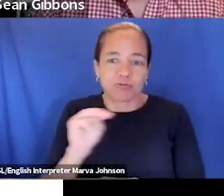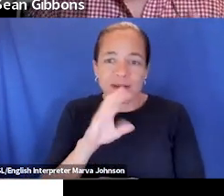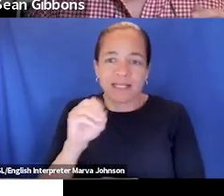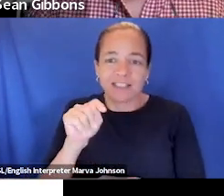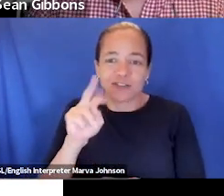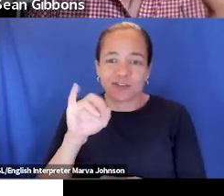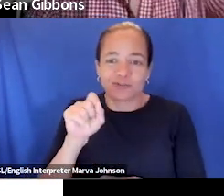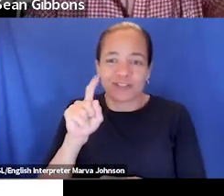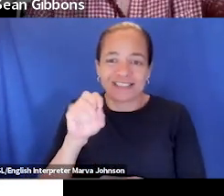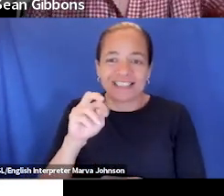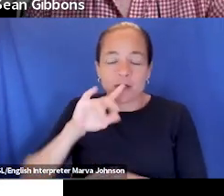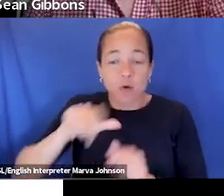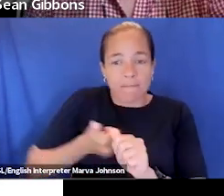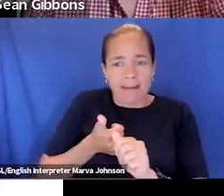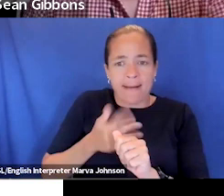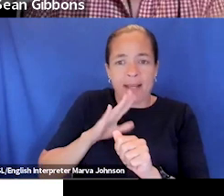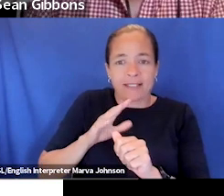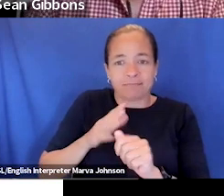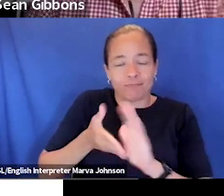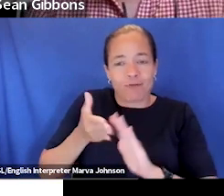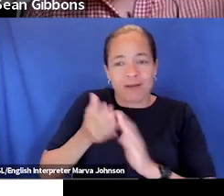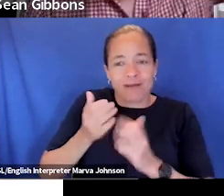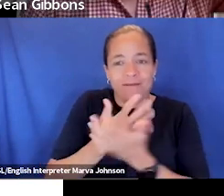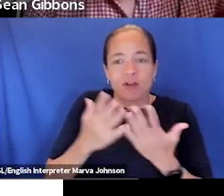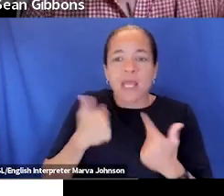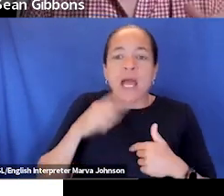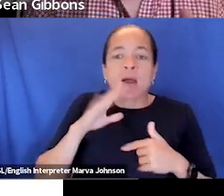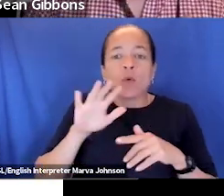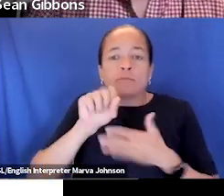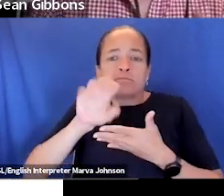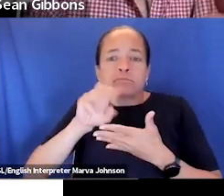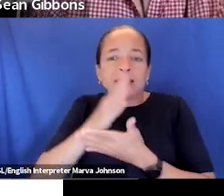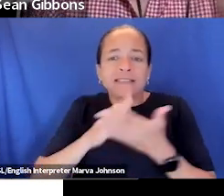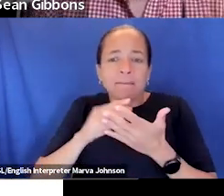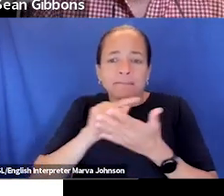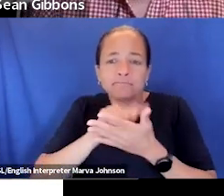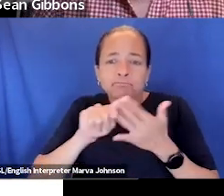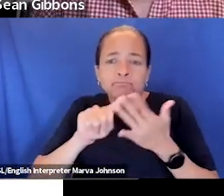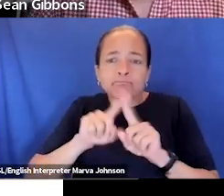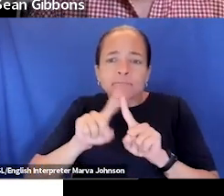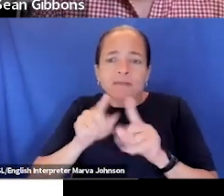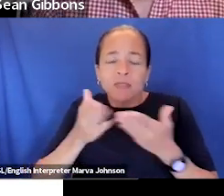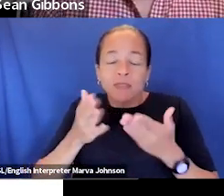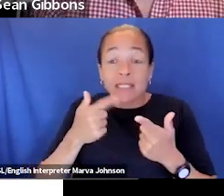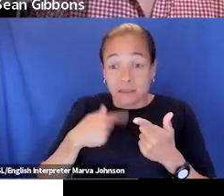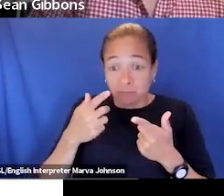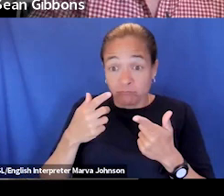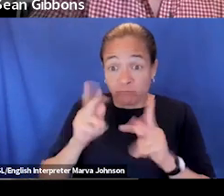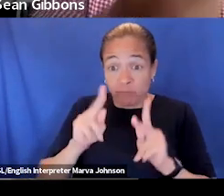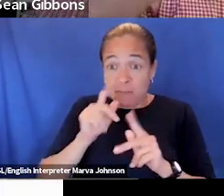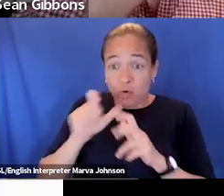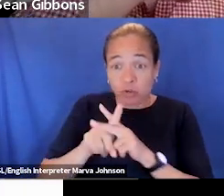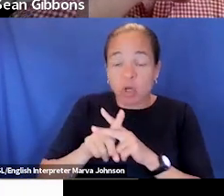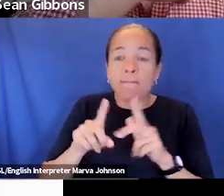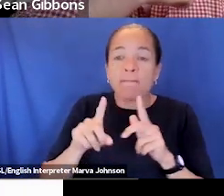deck behind the scenes here, to go ahead, and I'm going to do a little piece of housekeeping, and then we'll, as folks are coming into the room, and then we'll hand things over to Chuck. All right, so